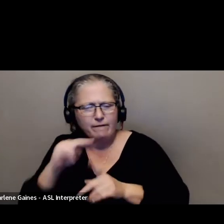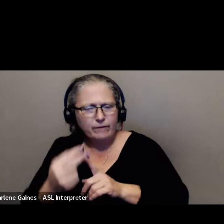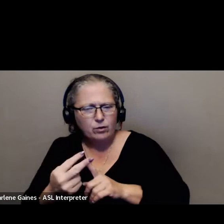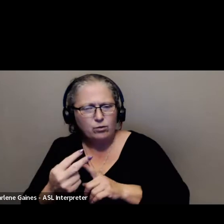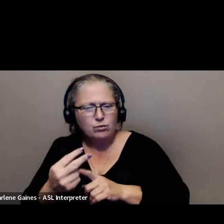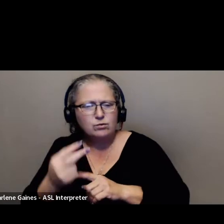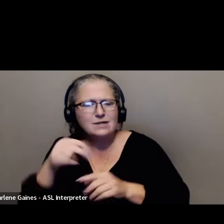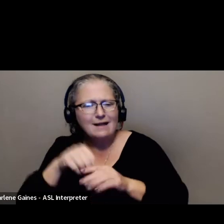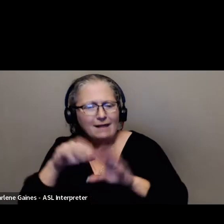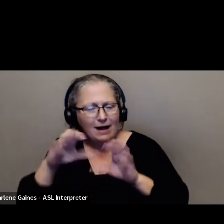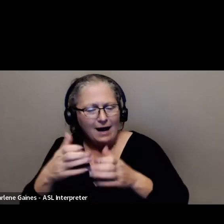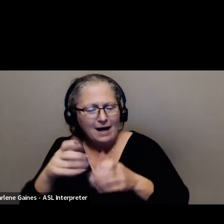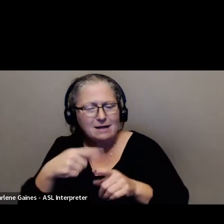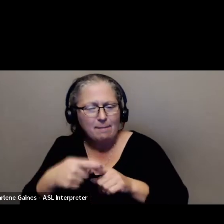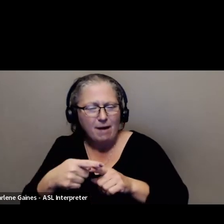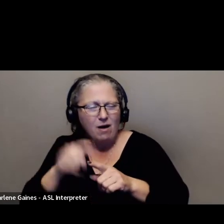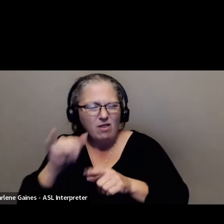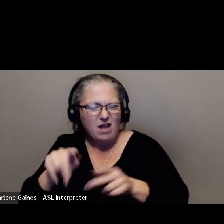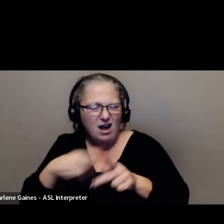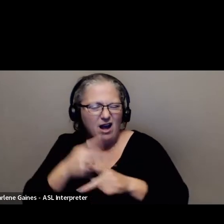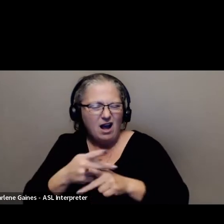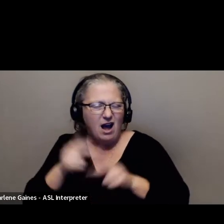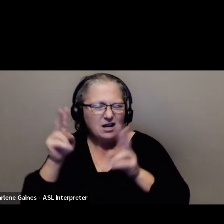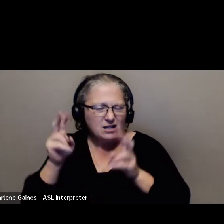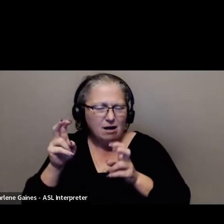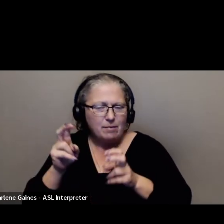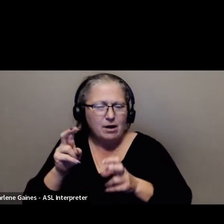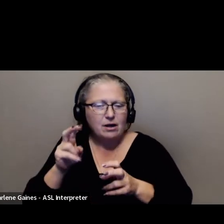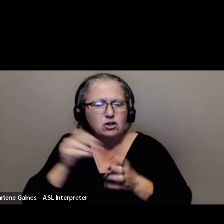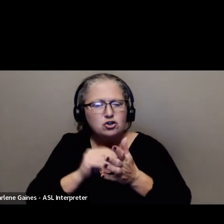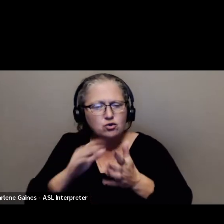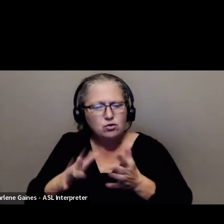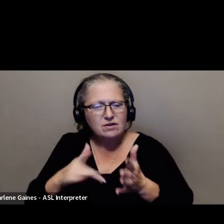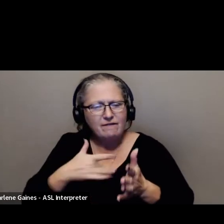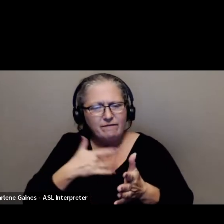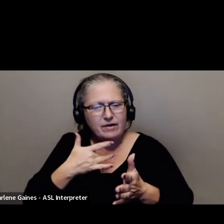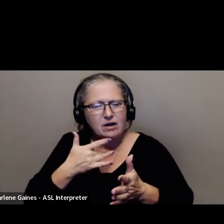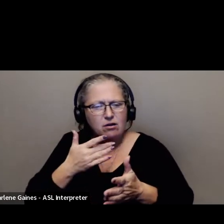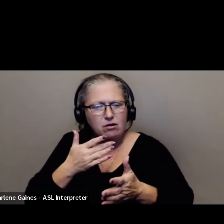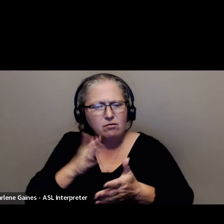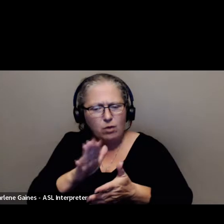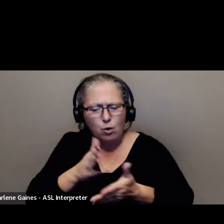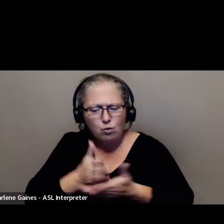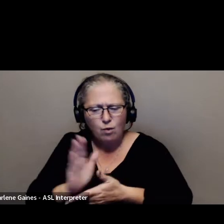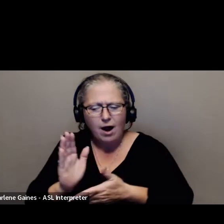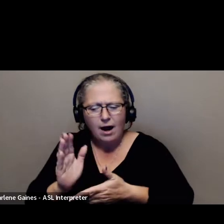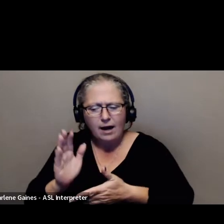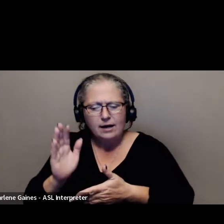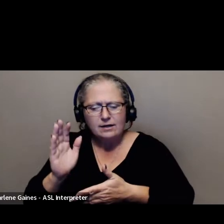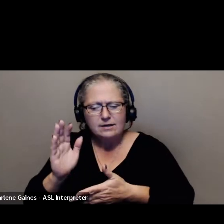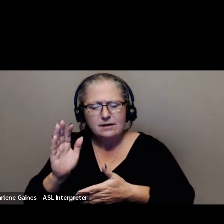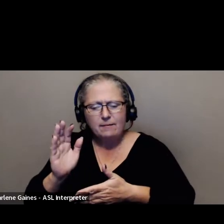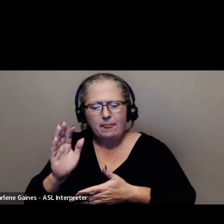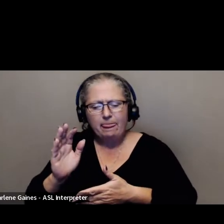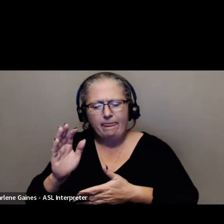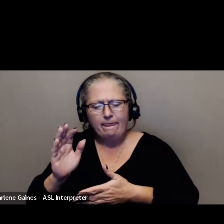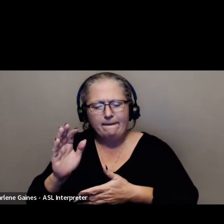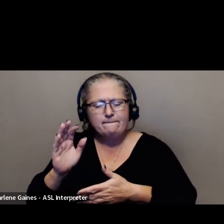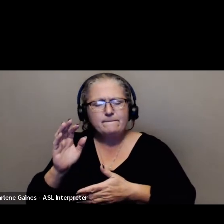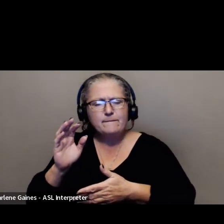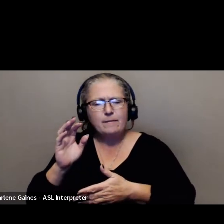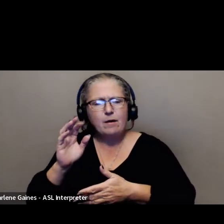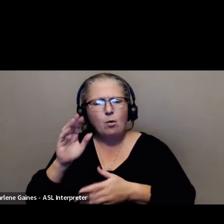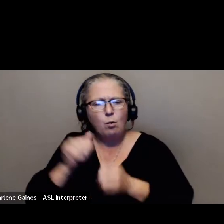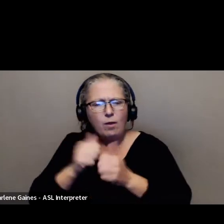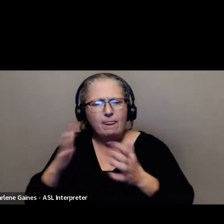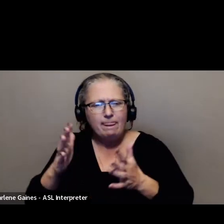topics. Students shall be assured of their right to form and express an opinion without jeopardizing their grades or